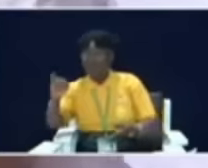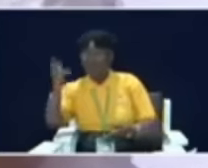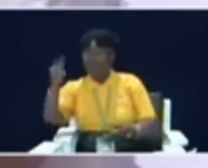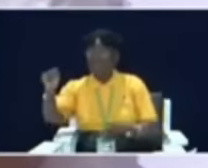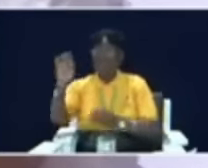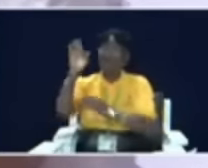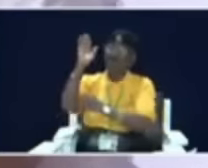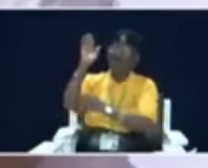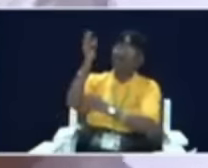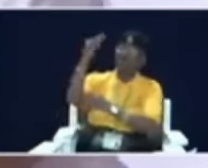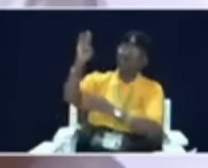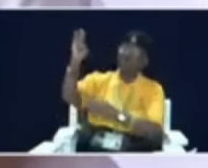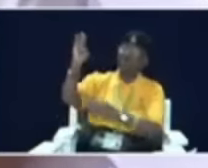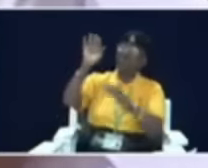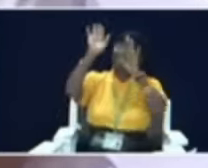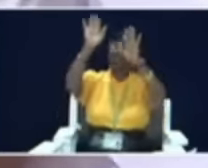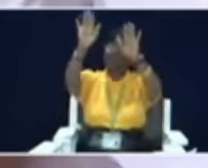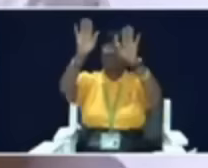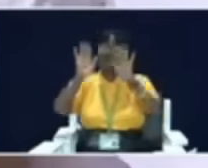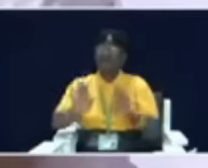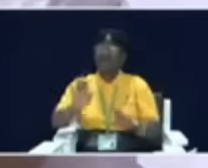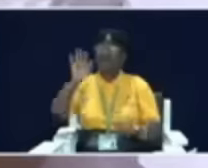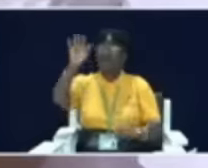serving the God of